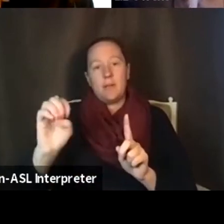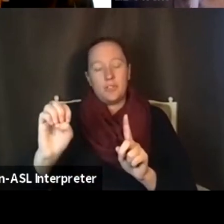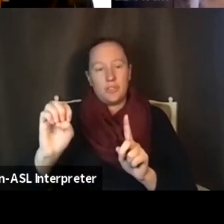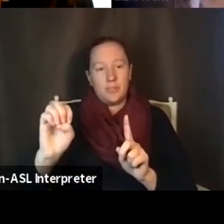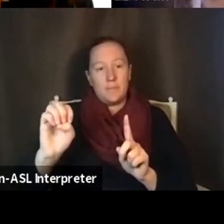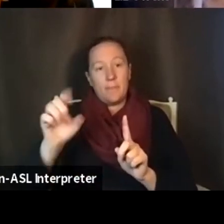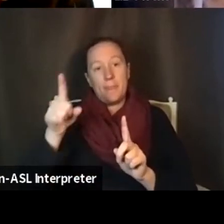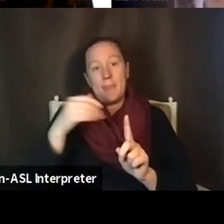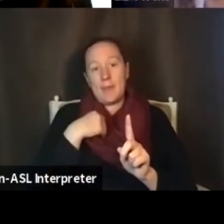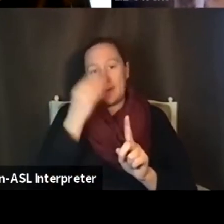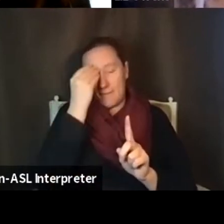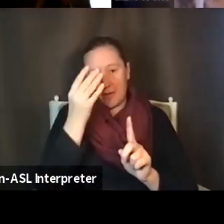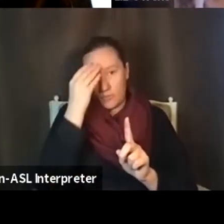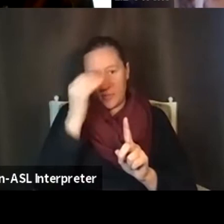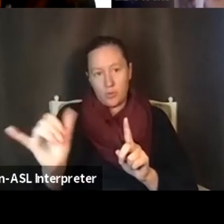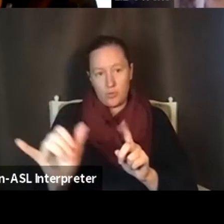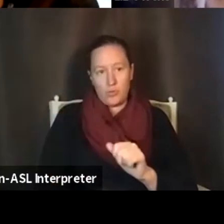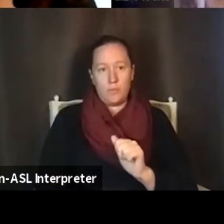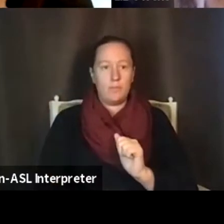may have information as well.